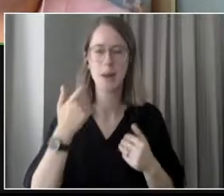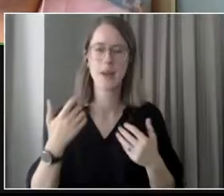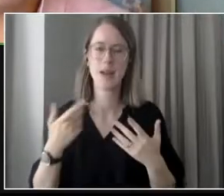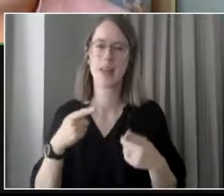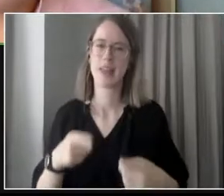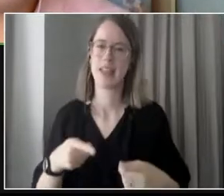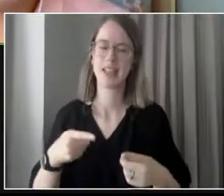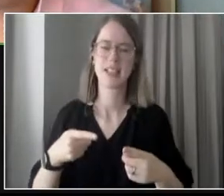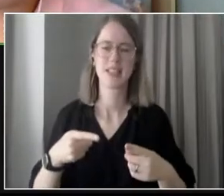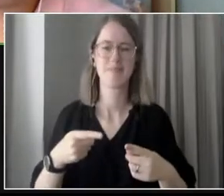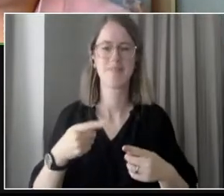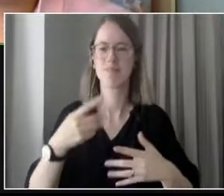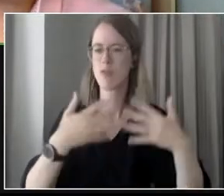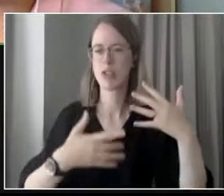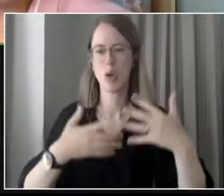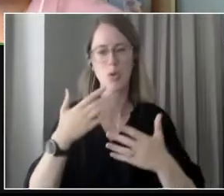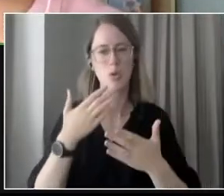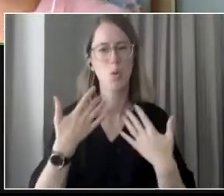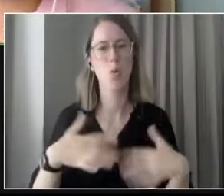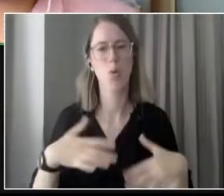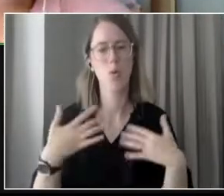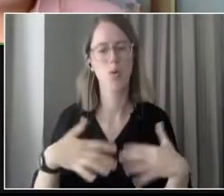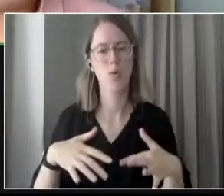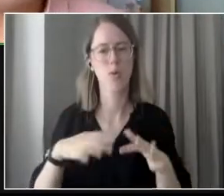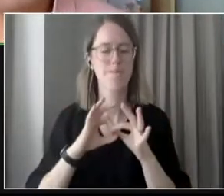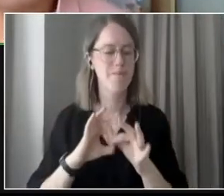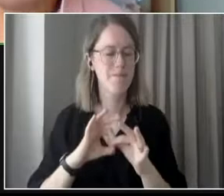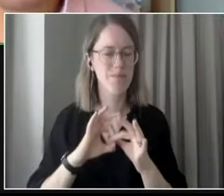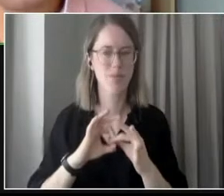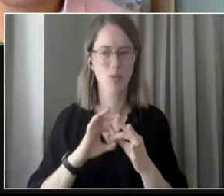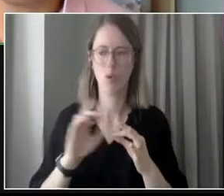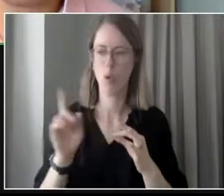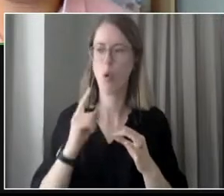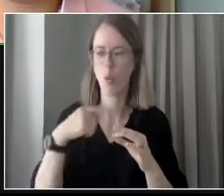results kind of resonate with everything that we see.